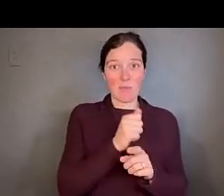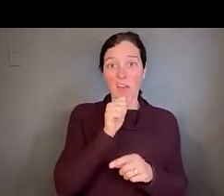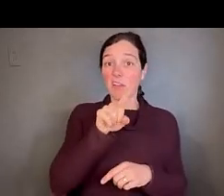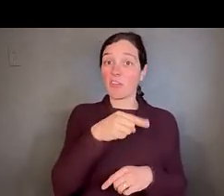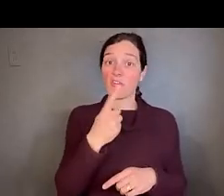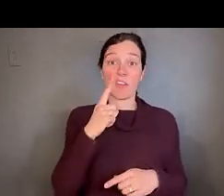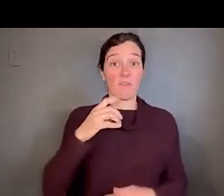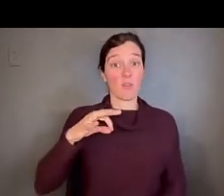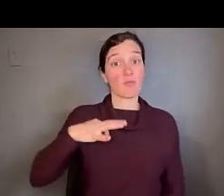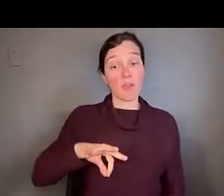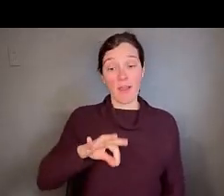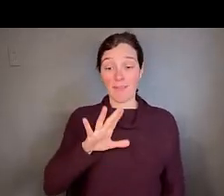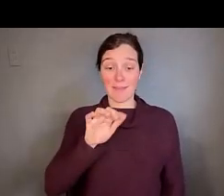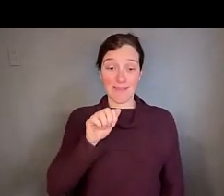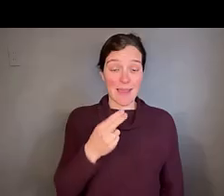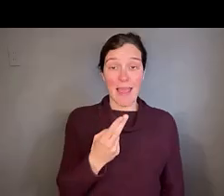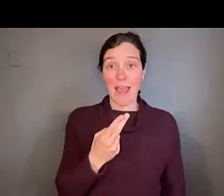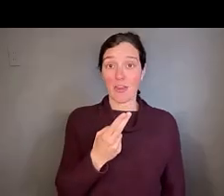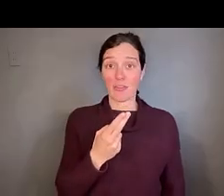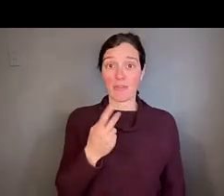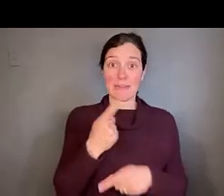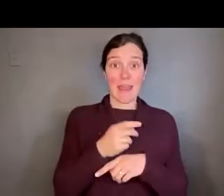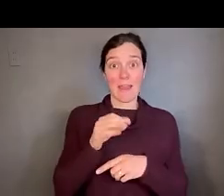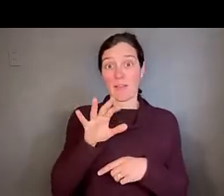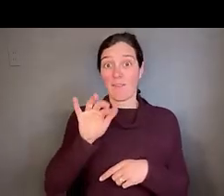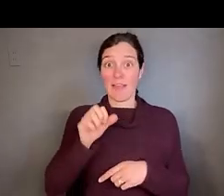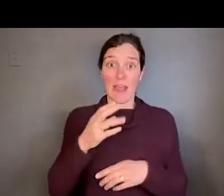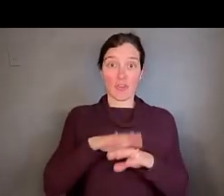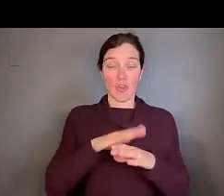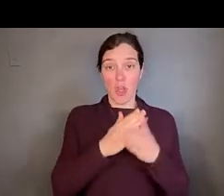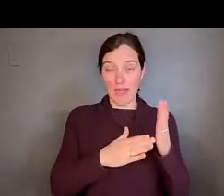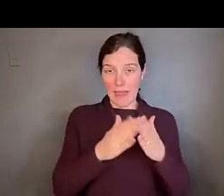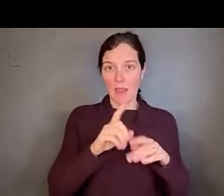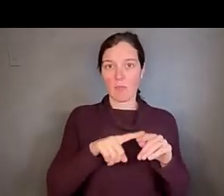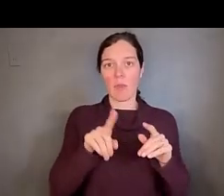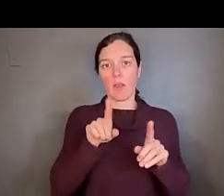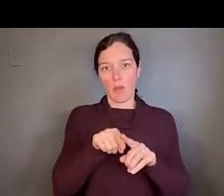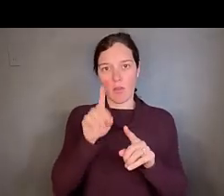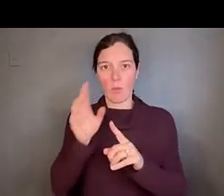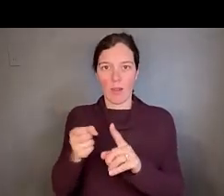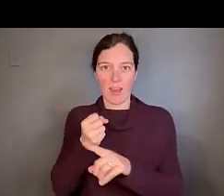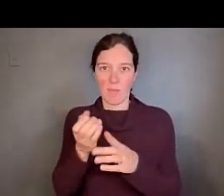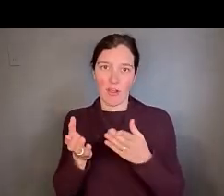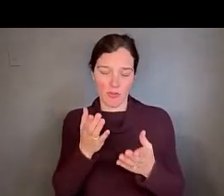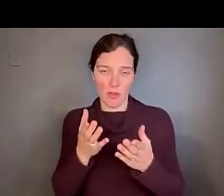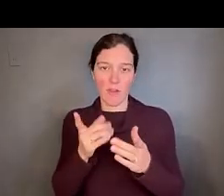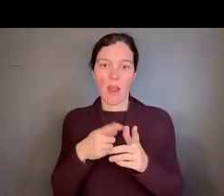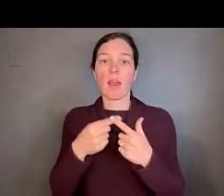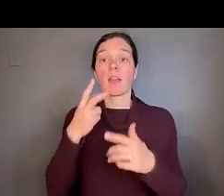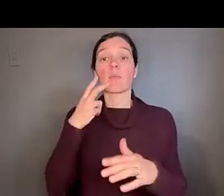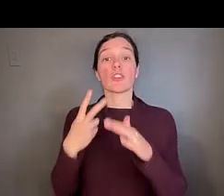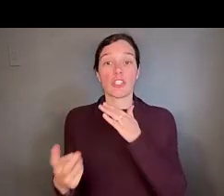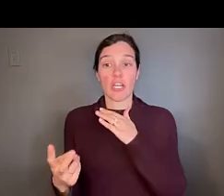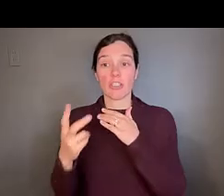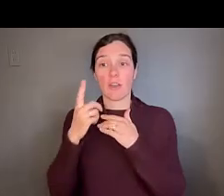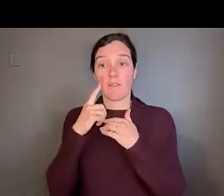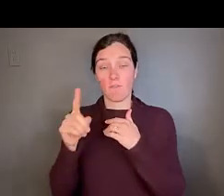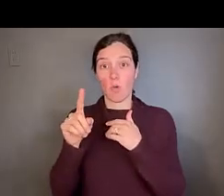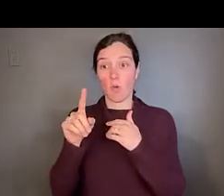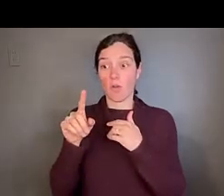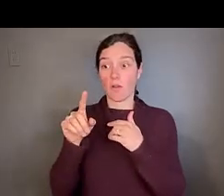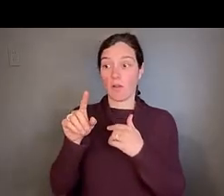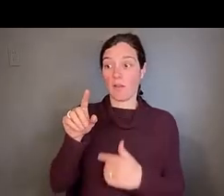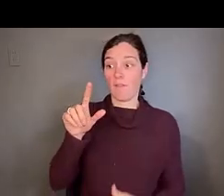on profits and cash, days of cash on hand, but it's going to have an impact on services. And then the projection for